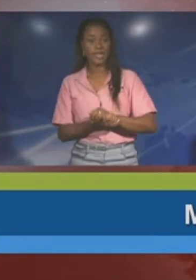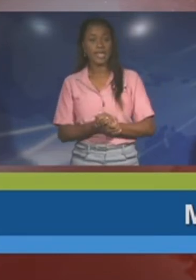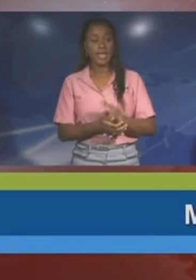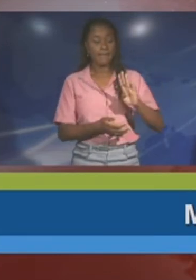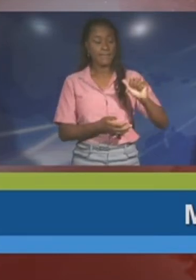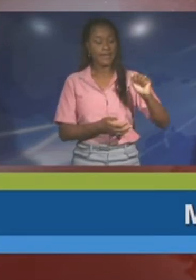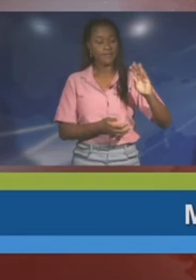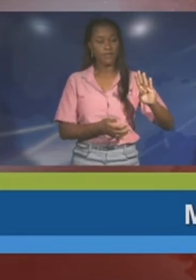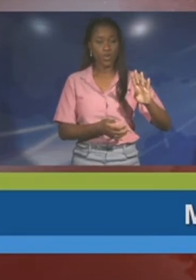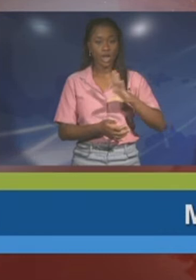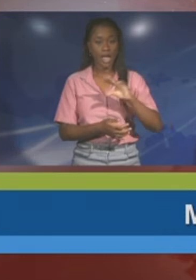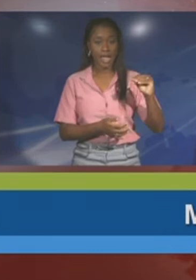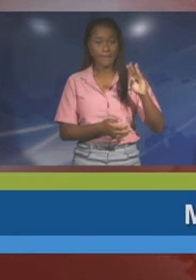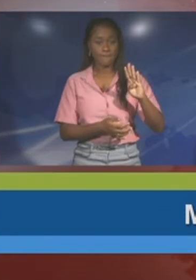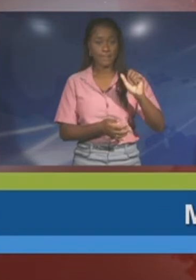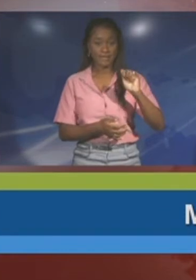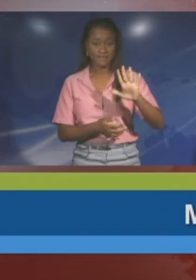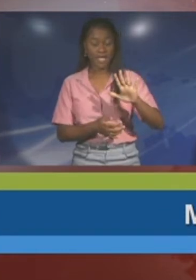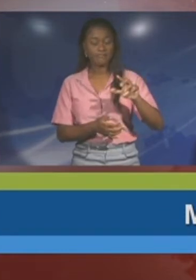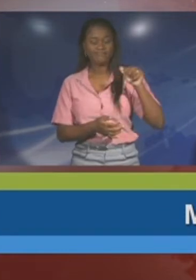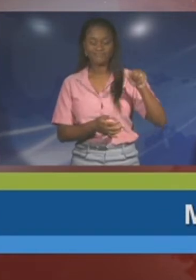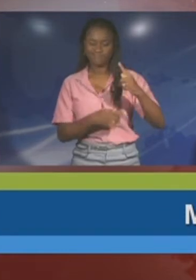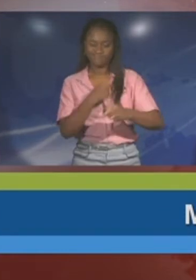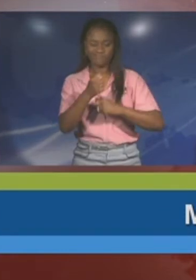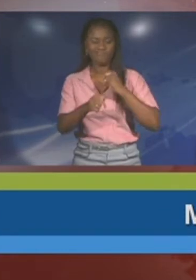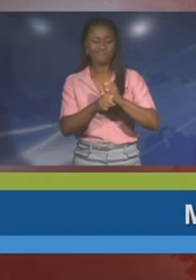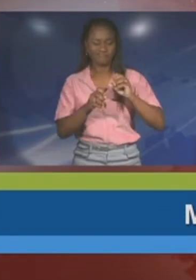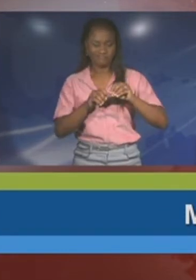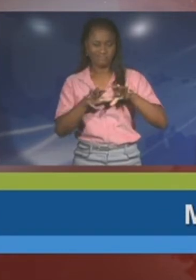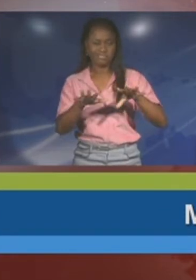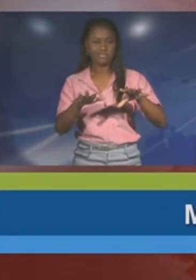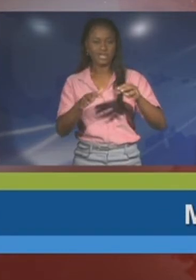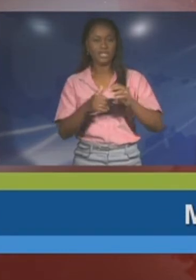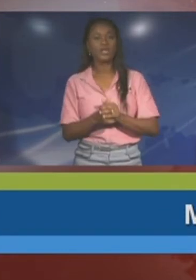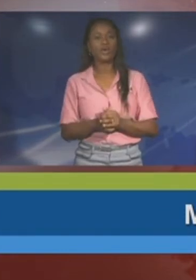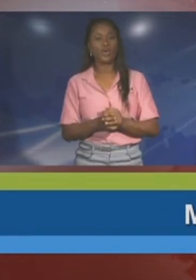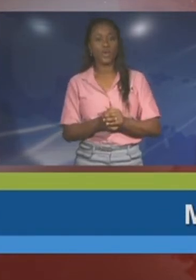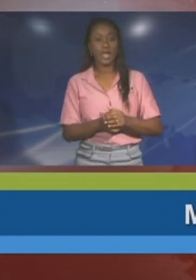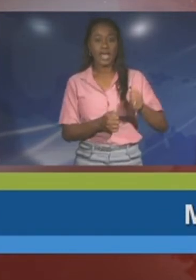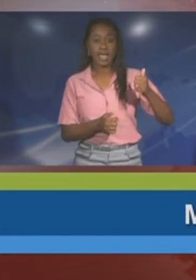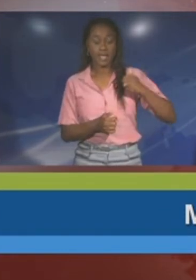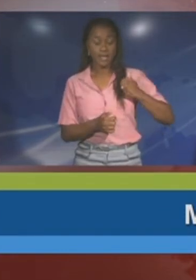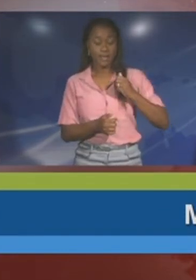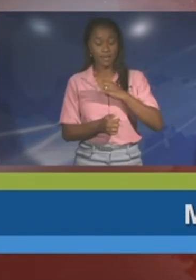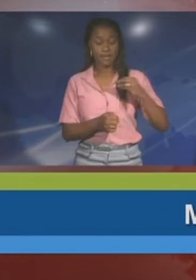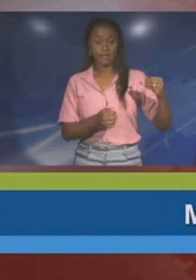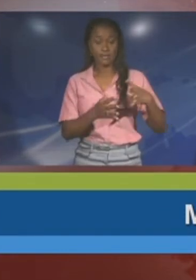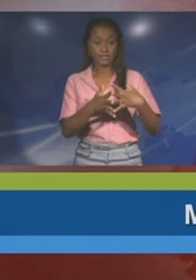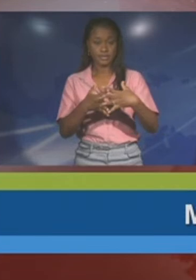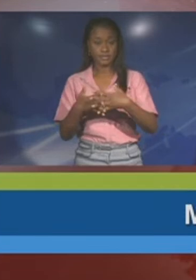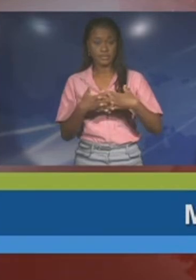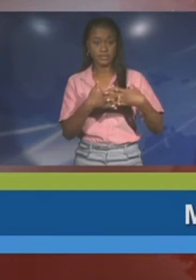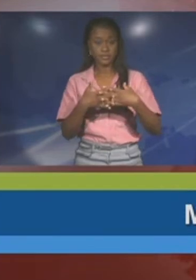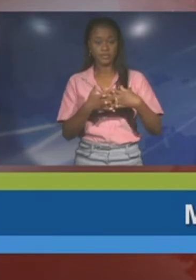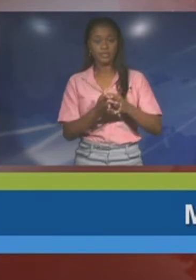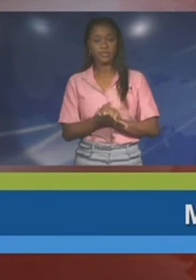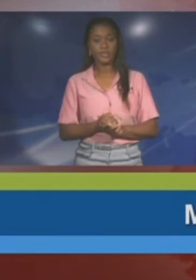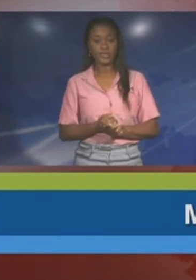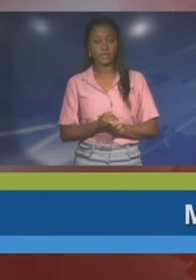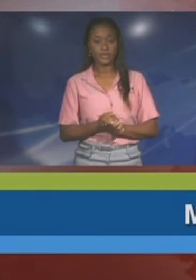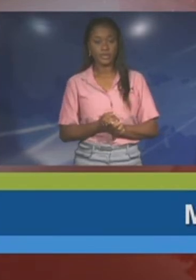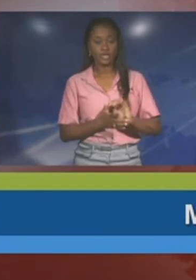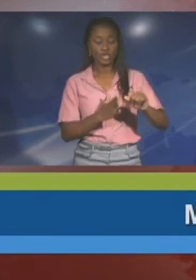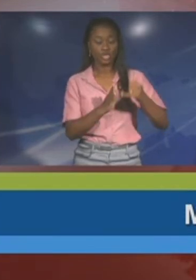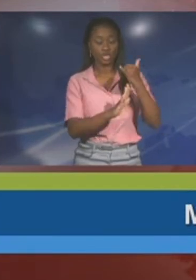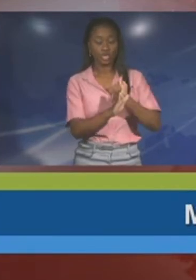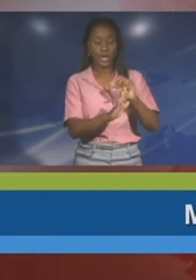BA4 and BA5 are currently driving waves of cases globally, BA5 in Canada and in the USA. So as of